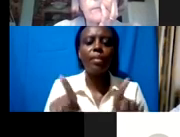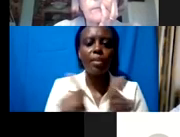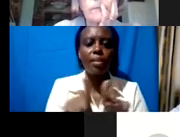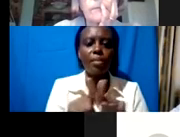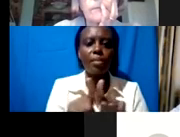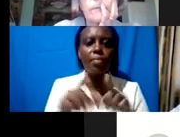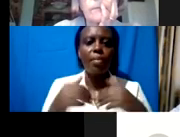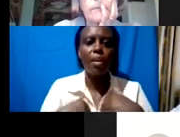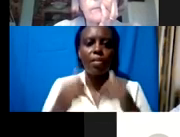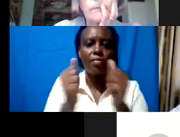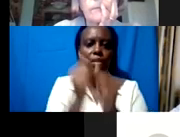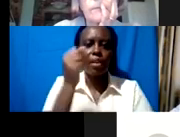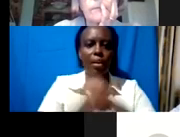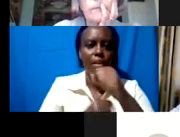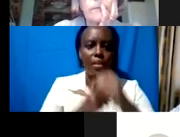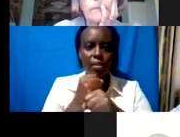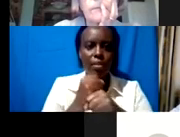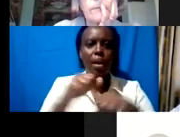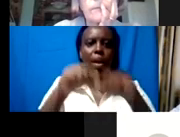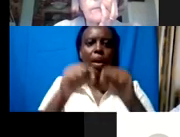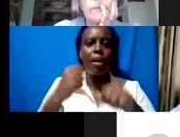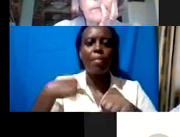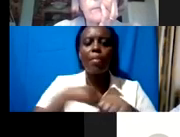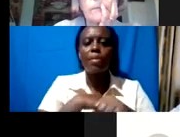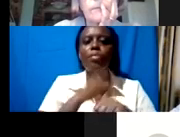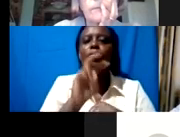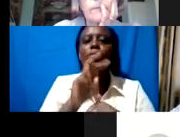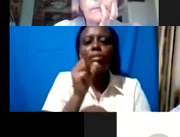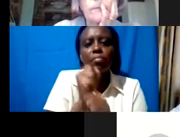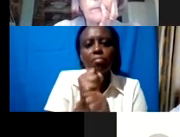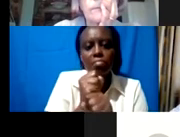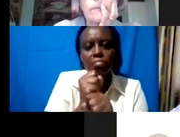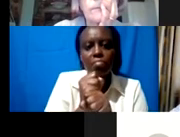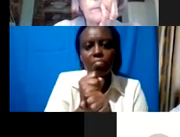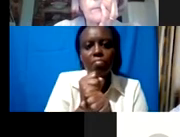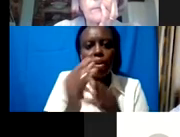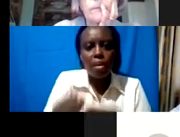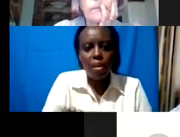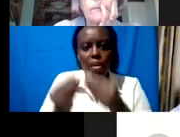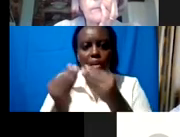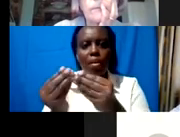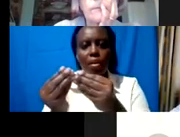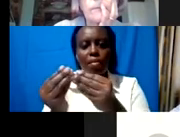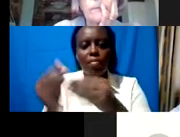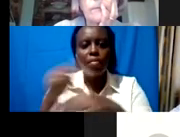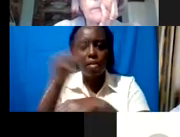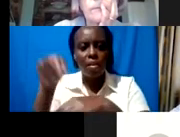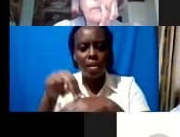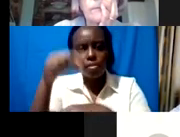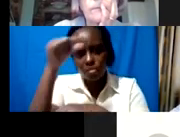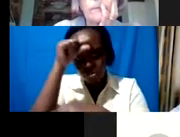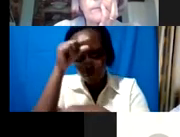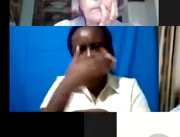10 years to enable us to see whether some functions that we assigned to national government would be better done at